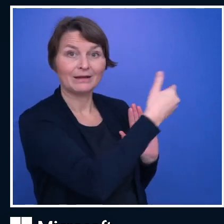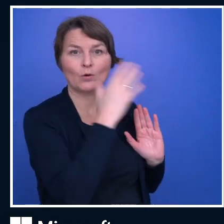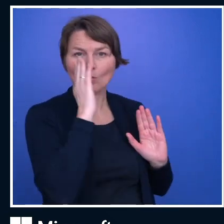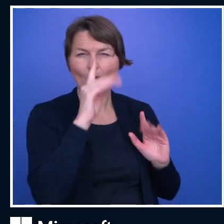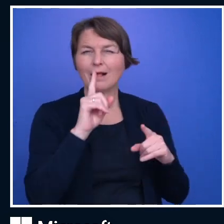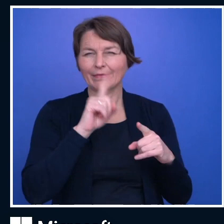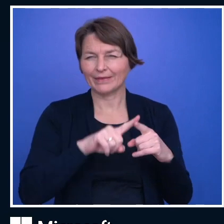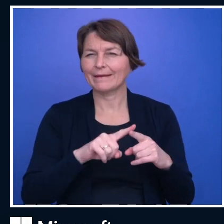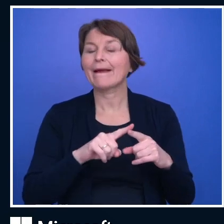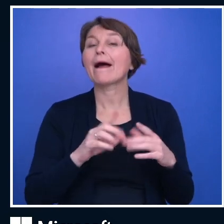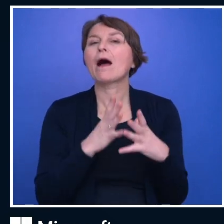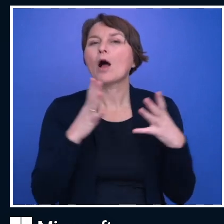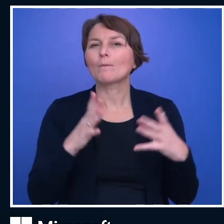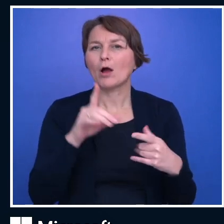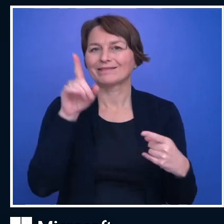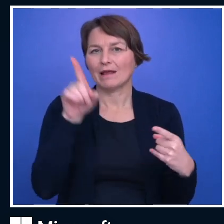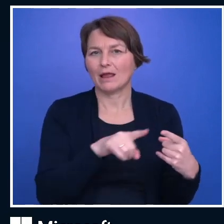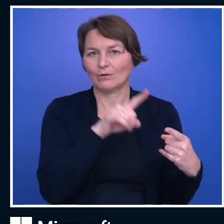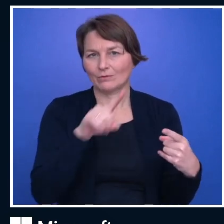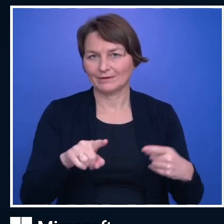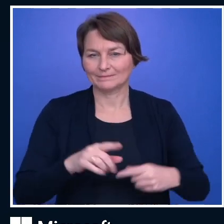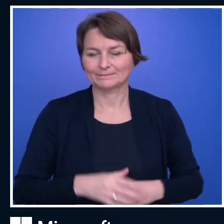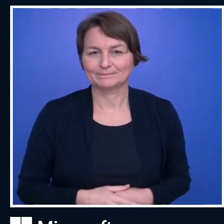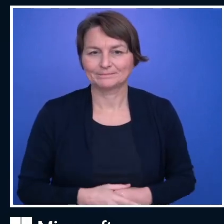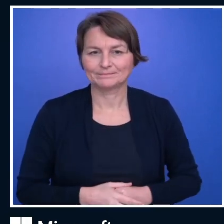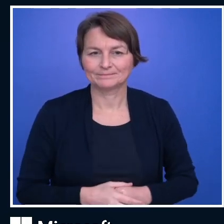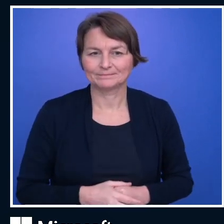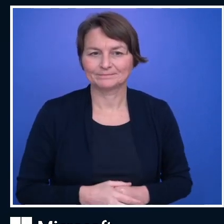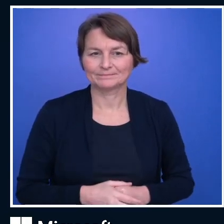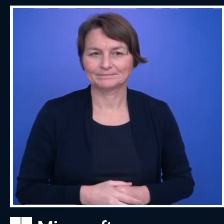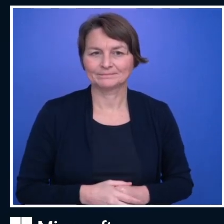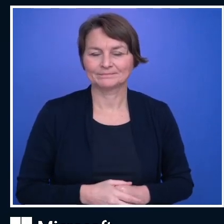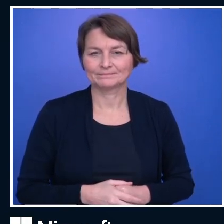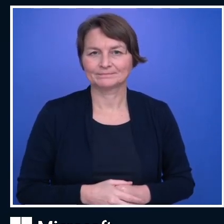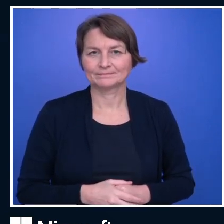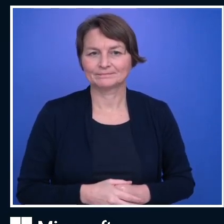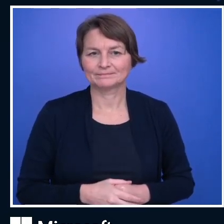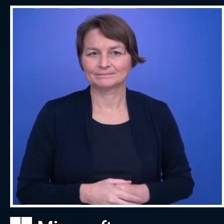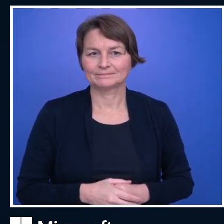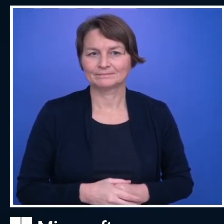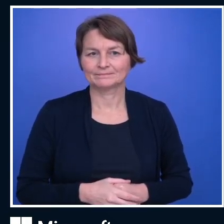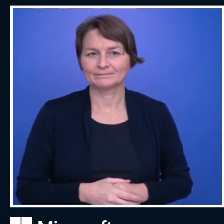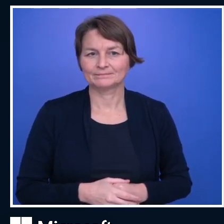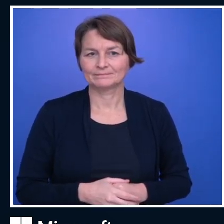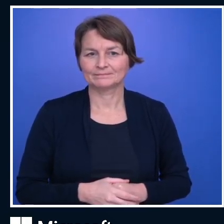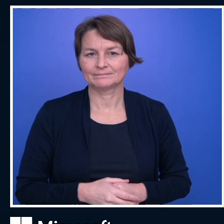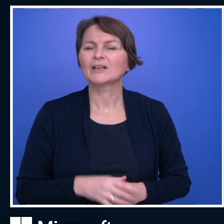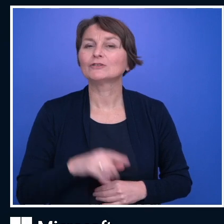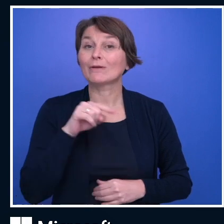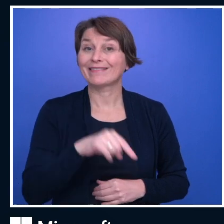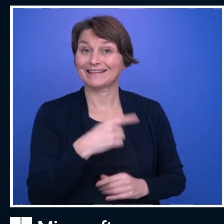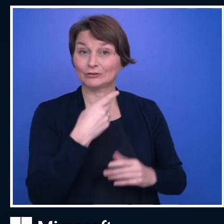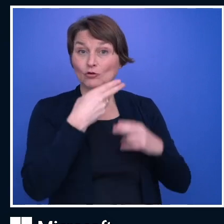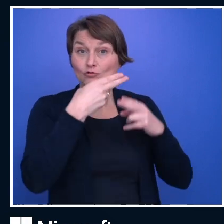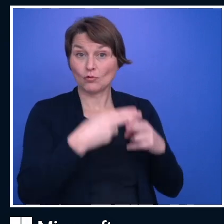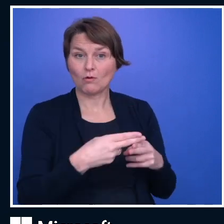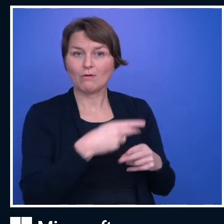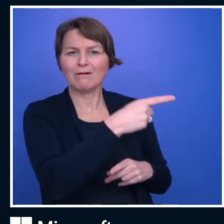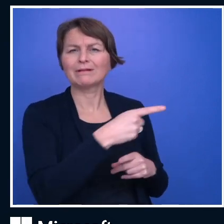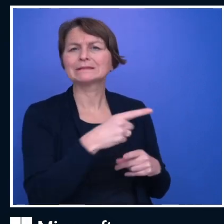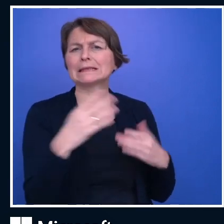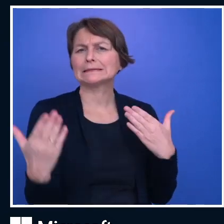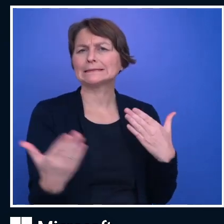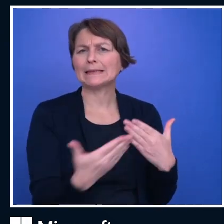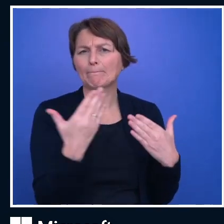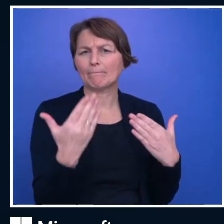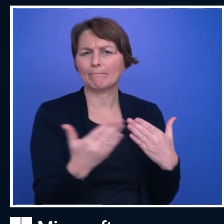variable or multiple variables as well. So over here, we just have one variable, right? So it's called simple linear regression. Now, if you have to consider multiple variables, like if you